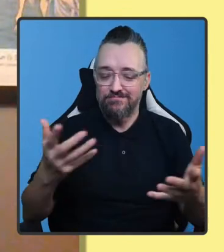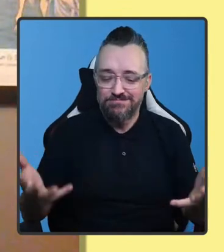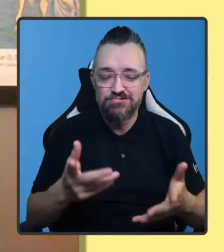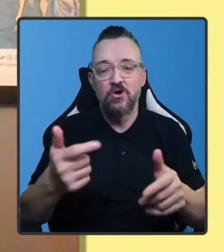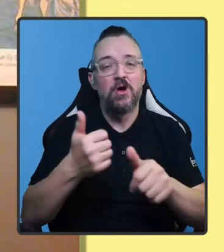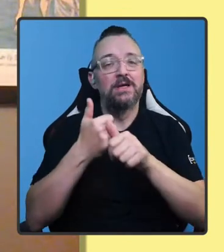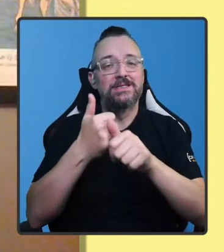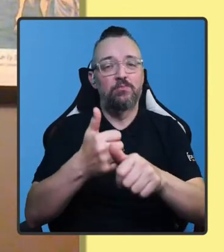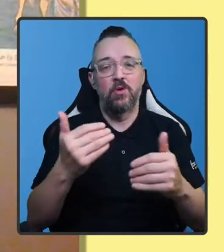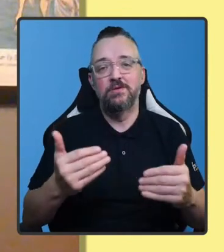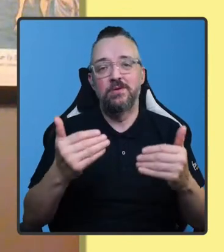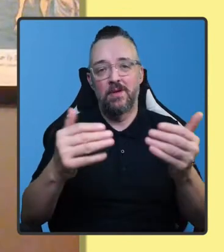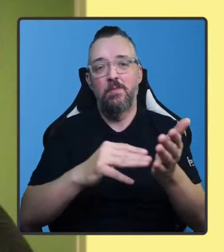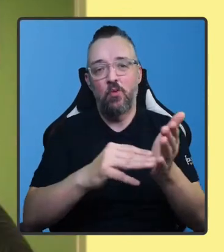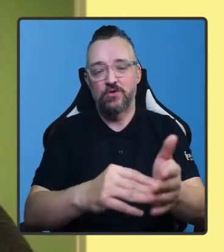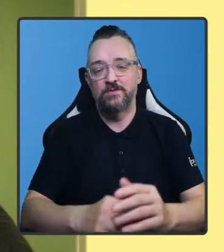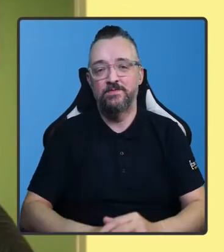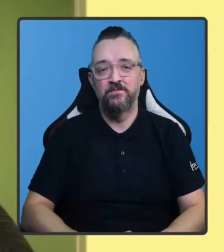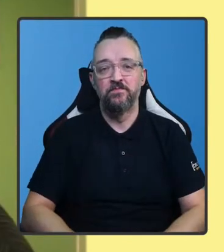motion.